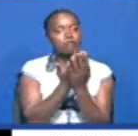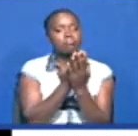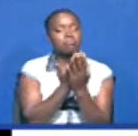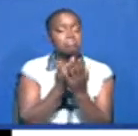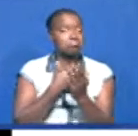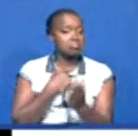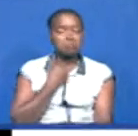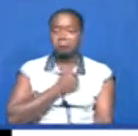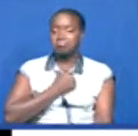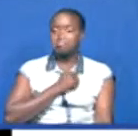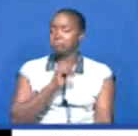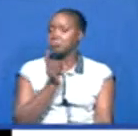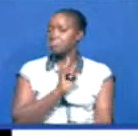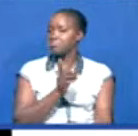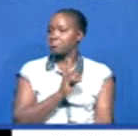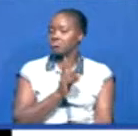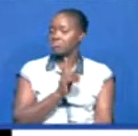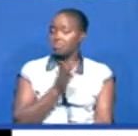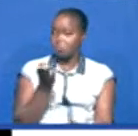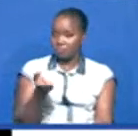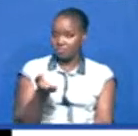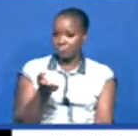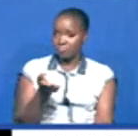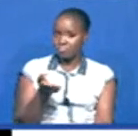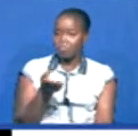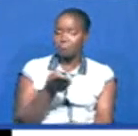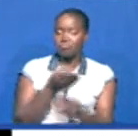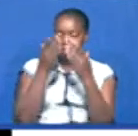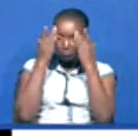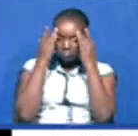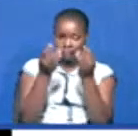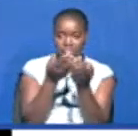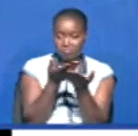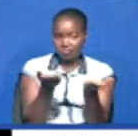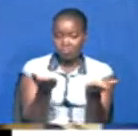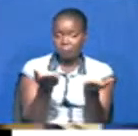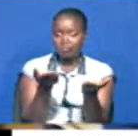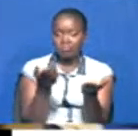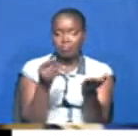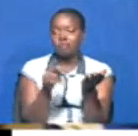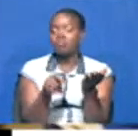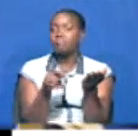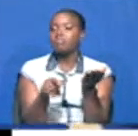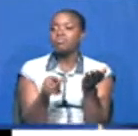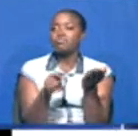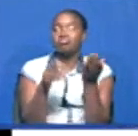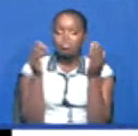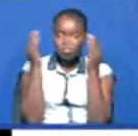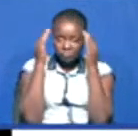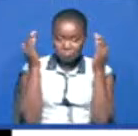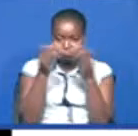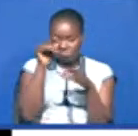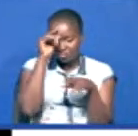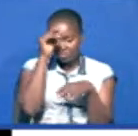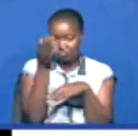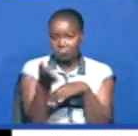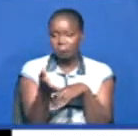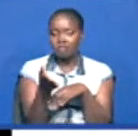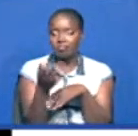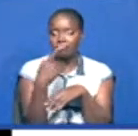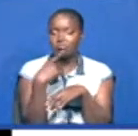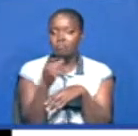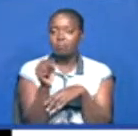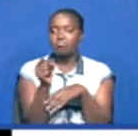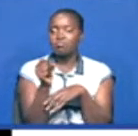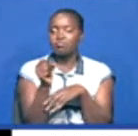to make. On this one, the resolve is there. On this one, the commitment of government is there. And therefore, as we